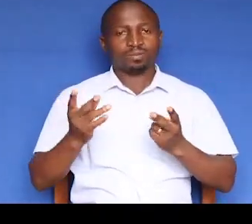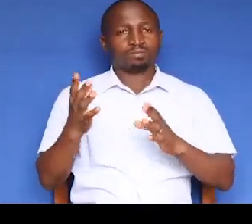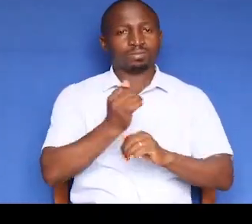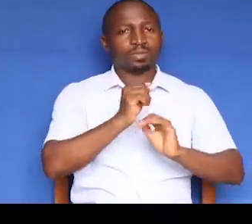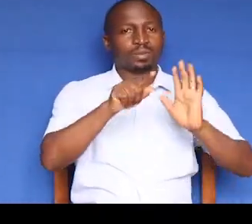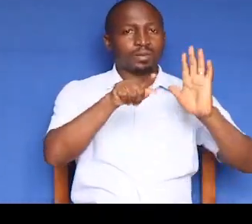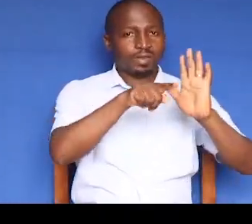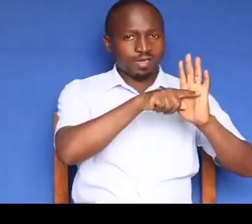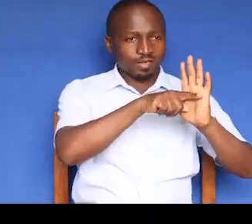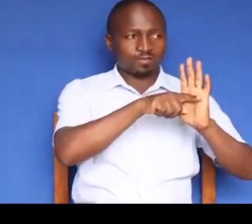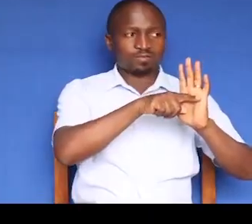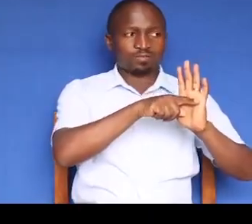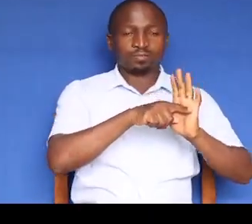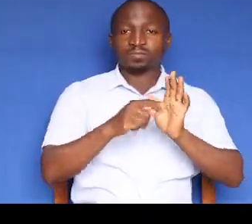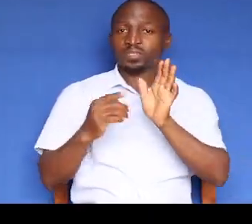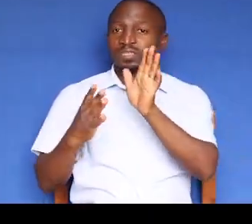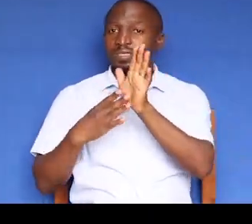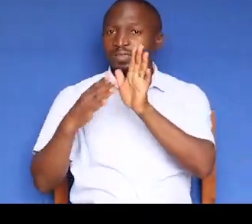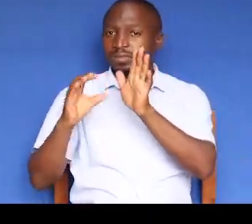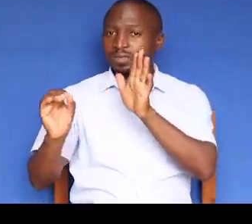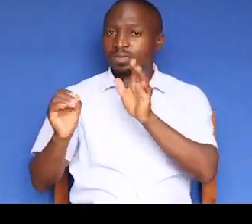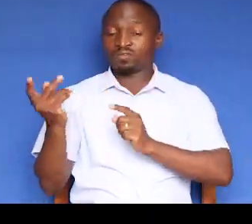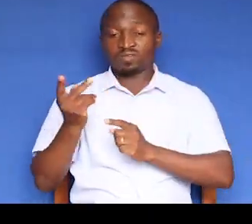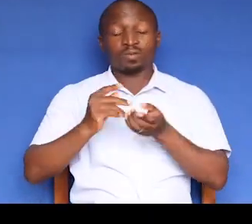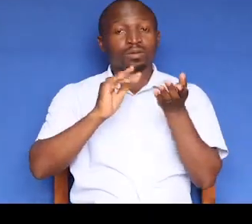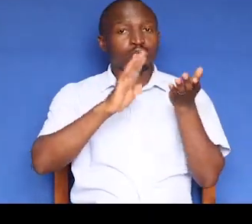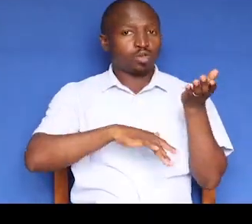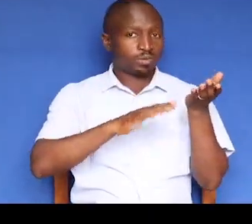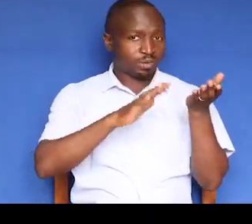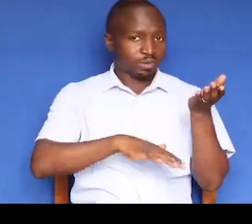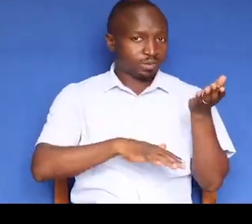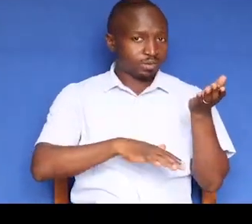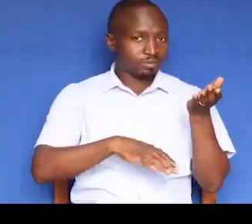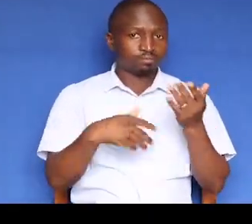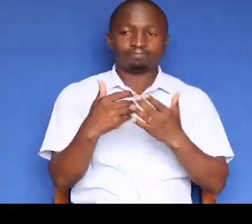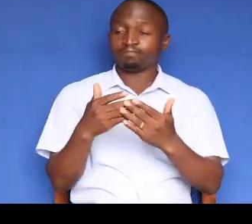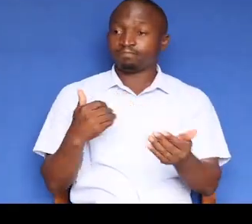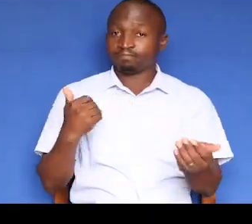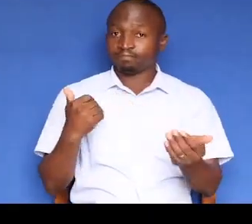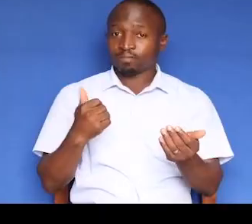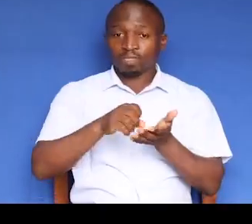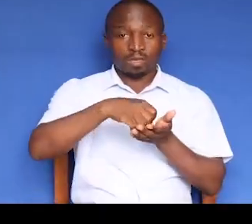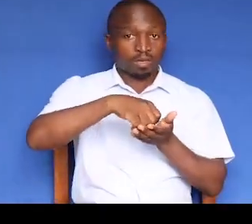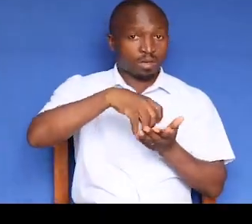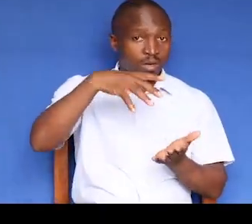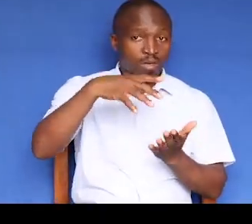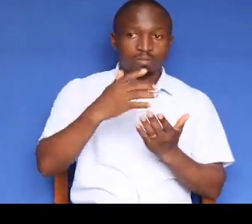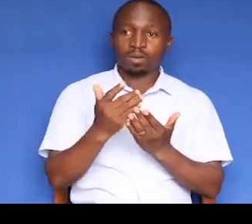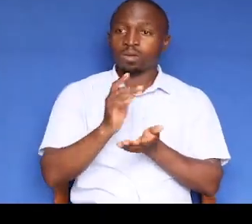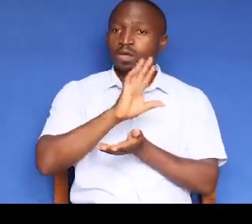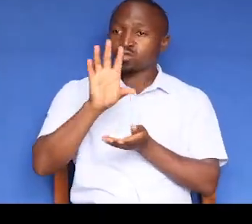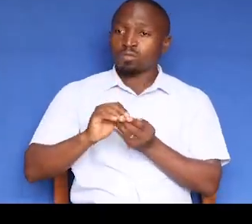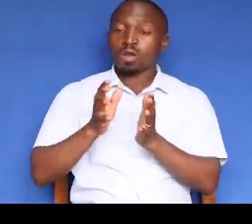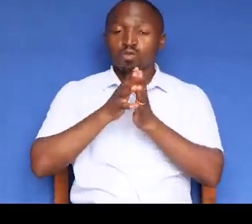getting negative 90. This is also loss because total cost is